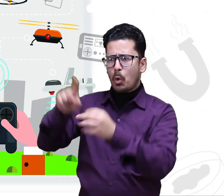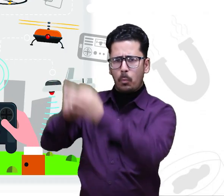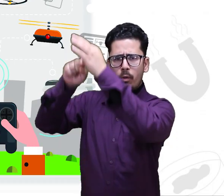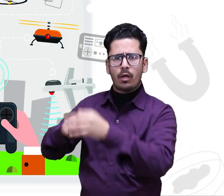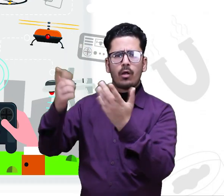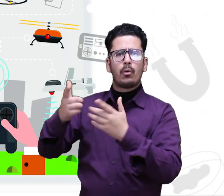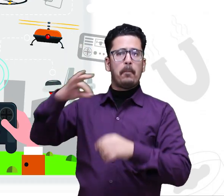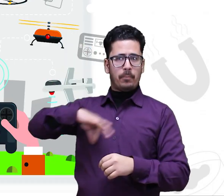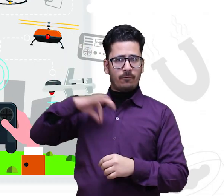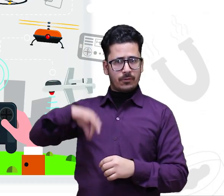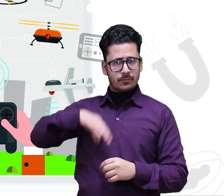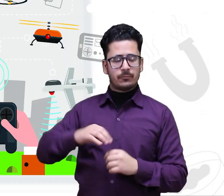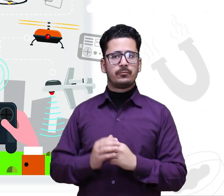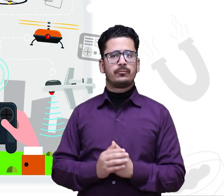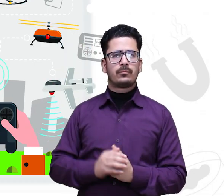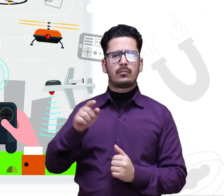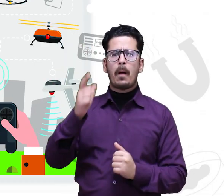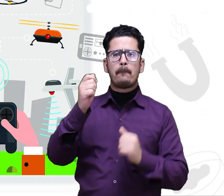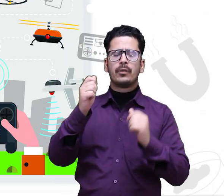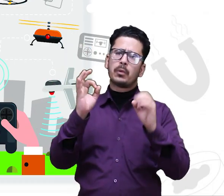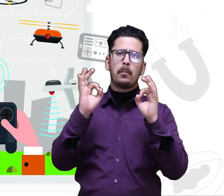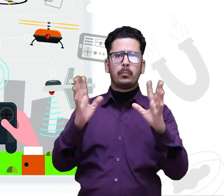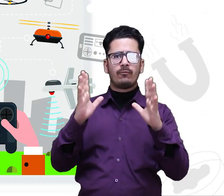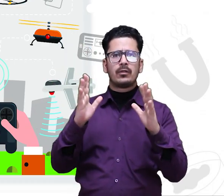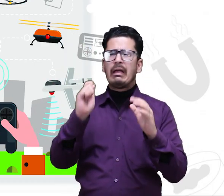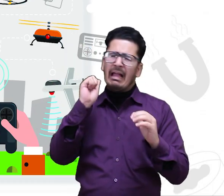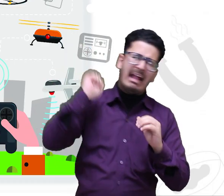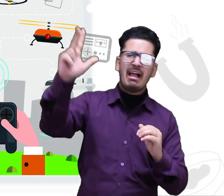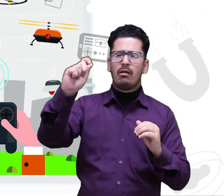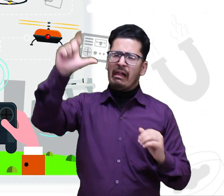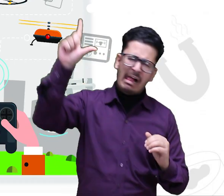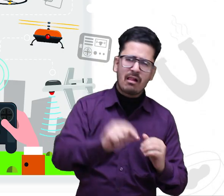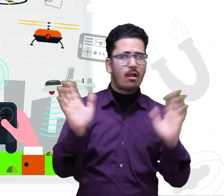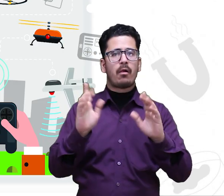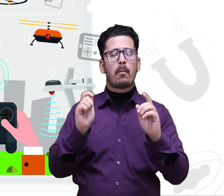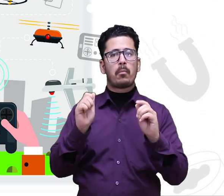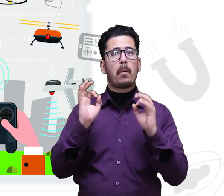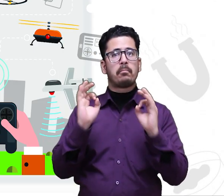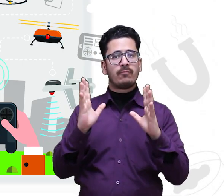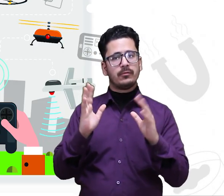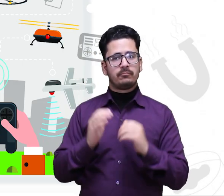centers. In addition, drones offer cost-effective